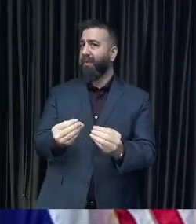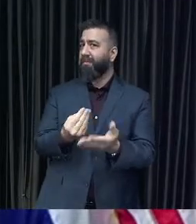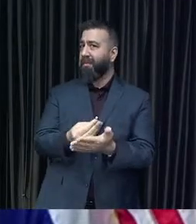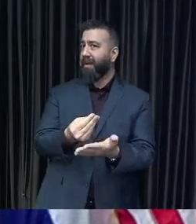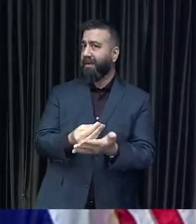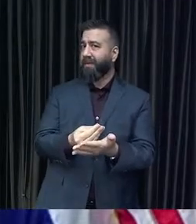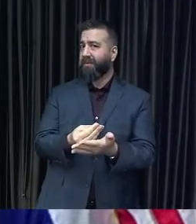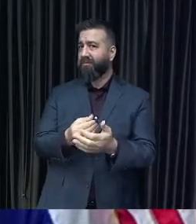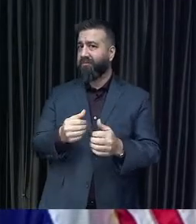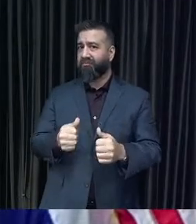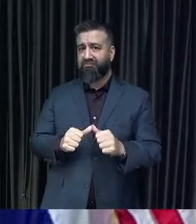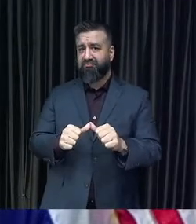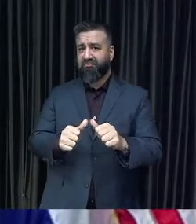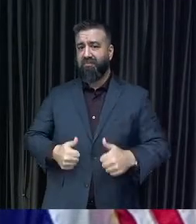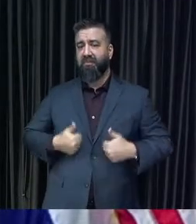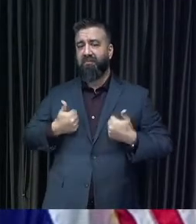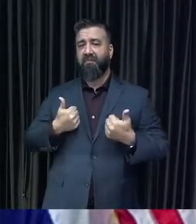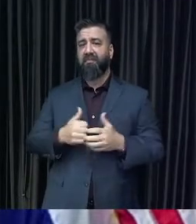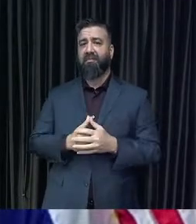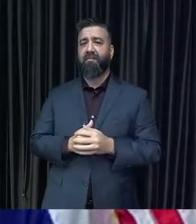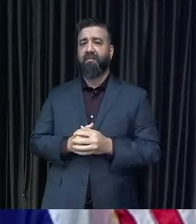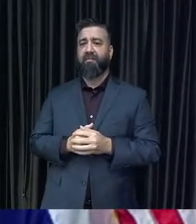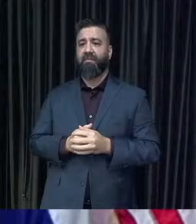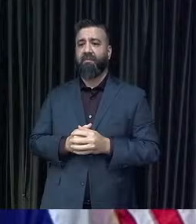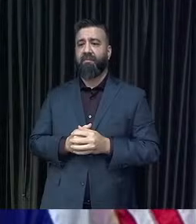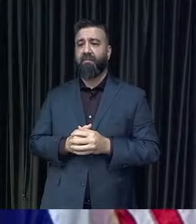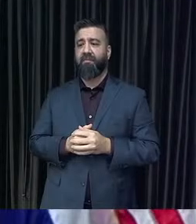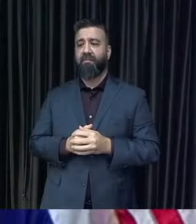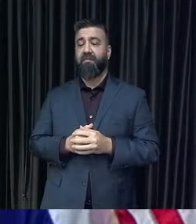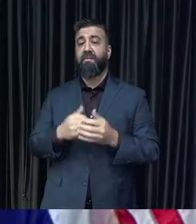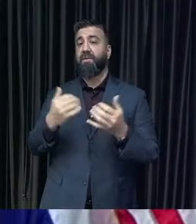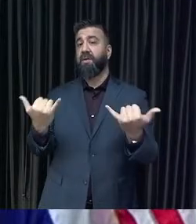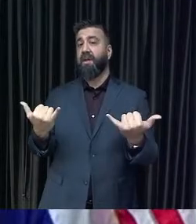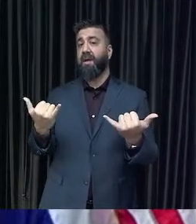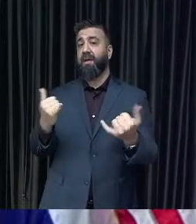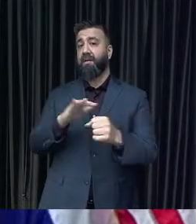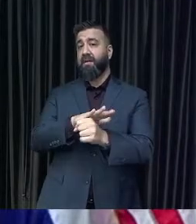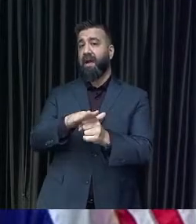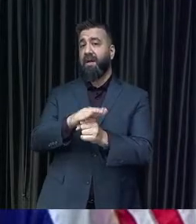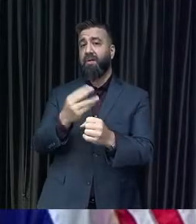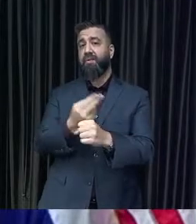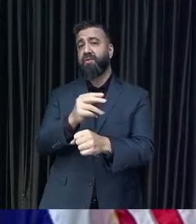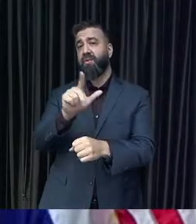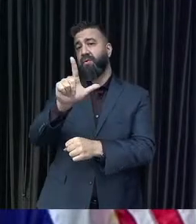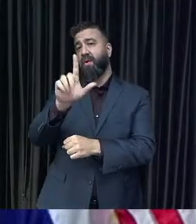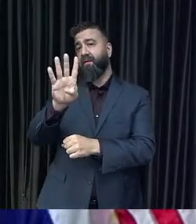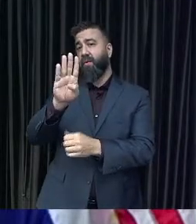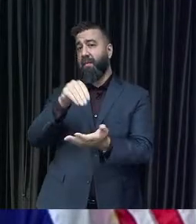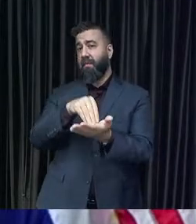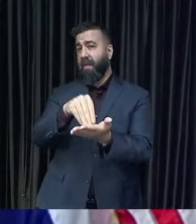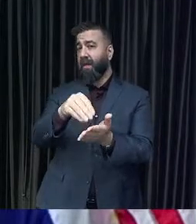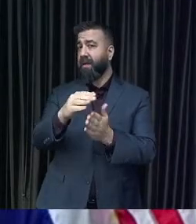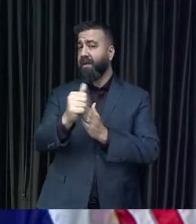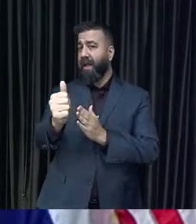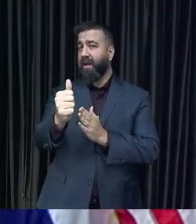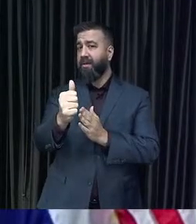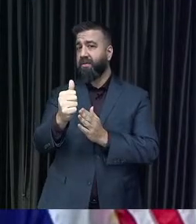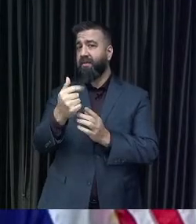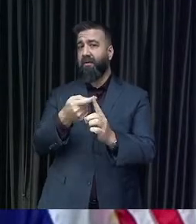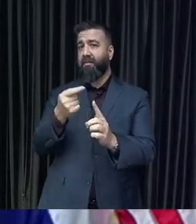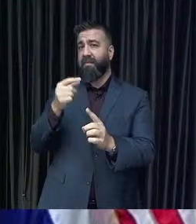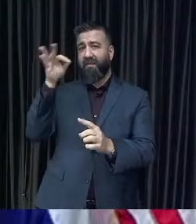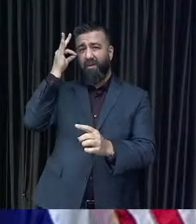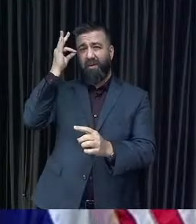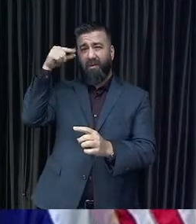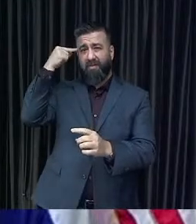Well, to date, the county has used $24 million of CARES funding to help restaurants and other small